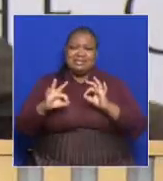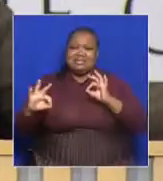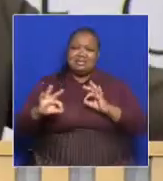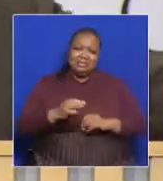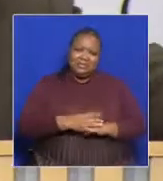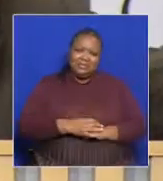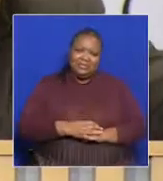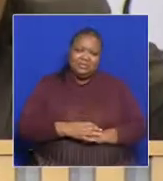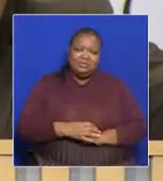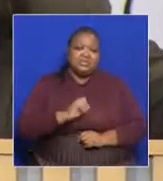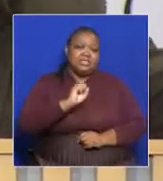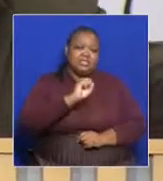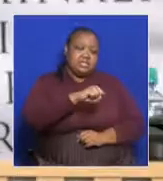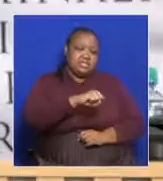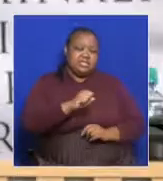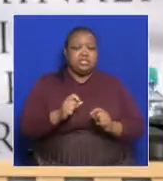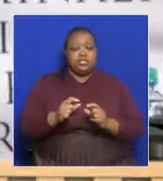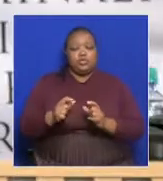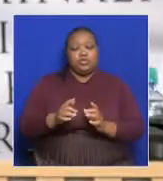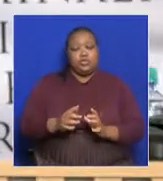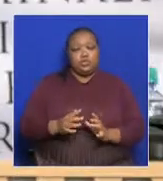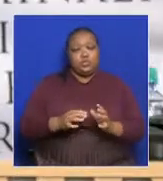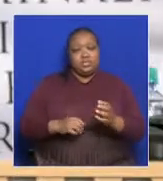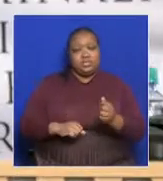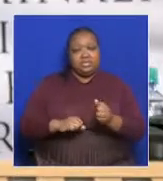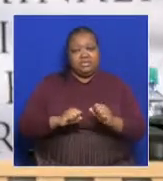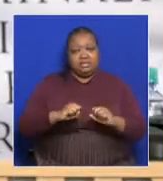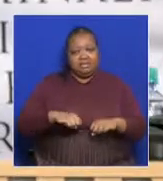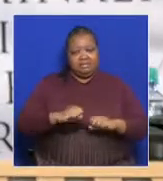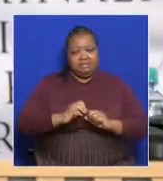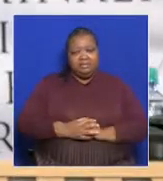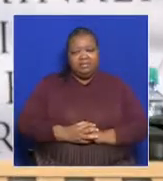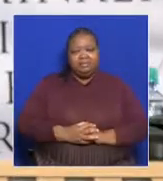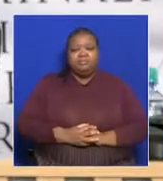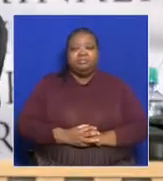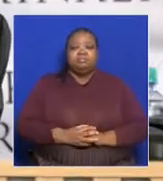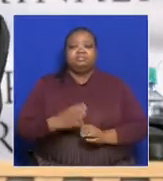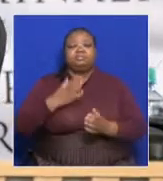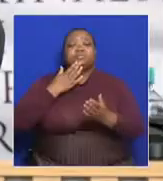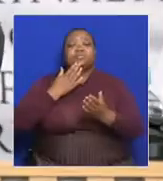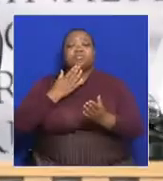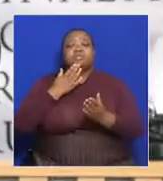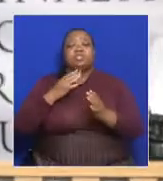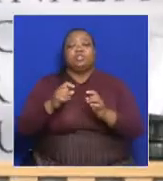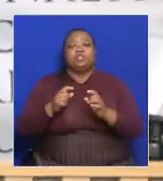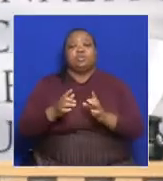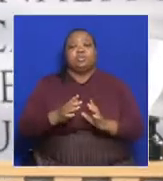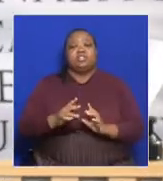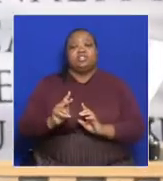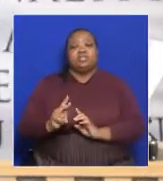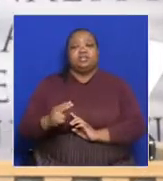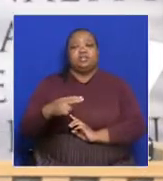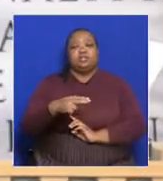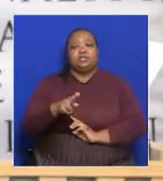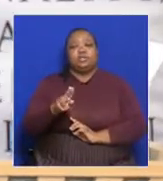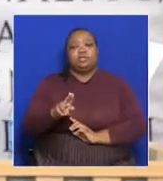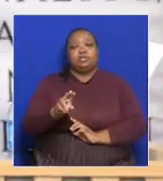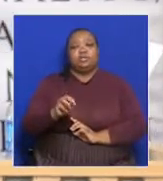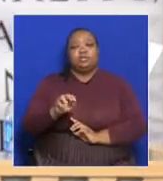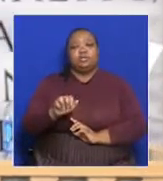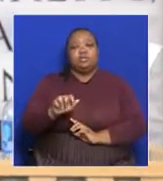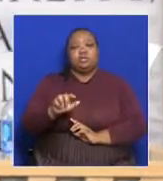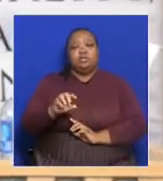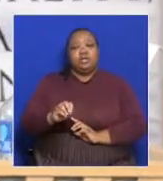Commissioner. Thank you, Commissioner Kumalo. Colonel, staying with your statement, and I think you've touched